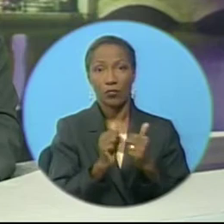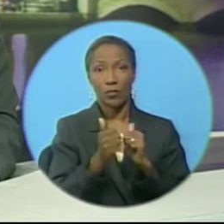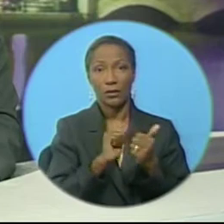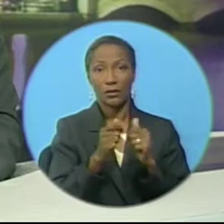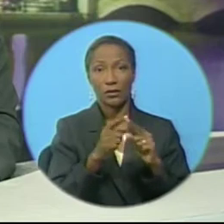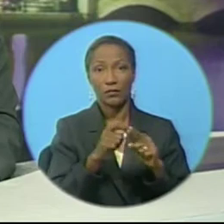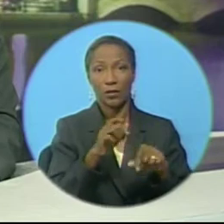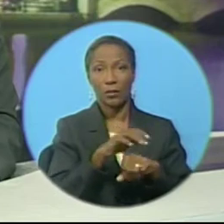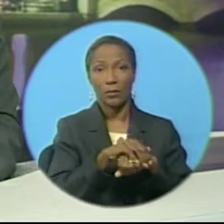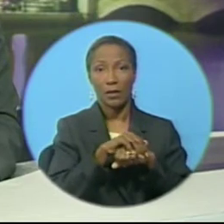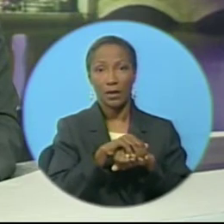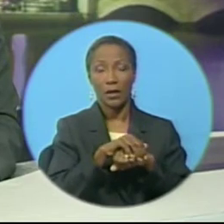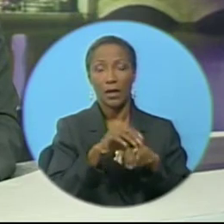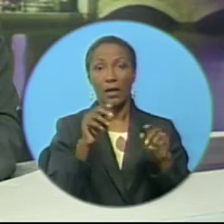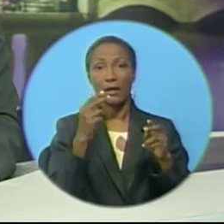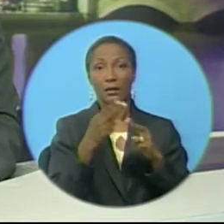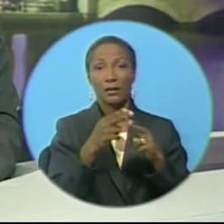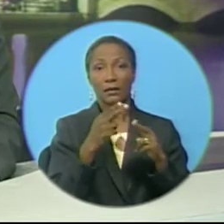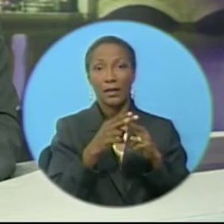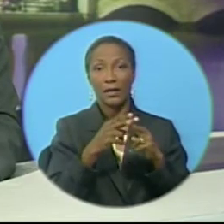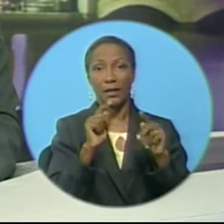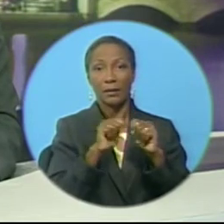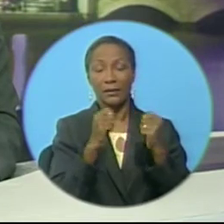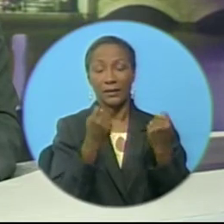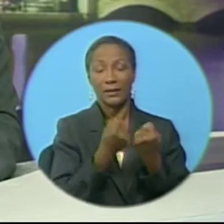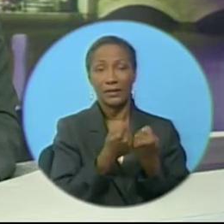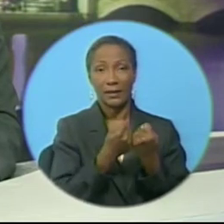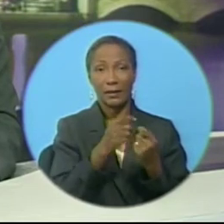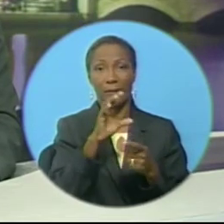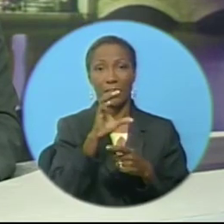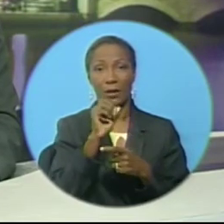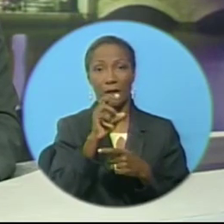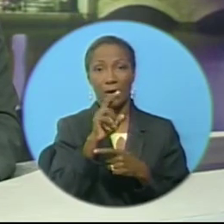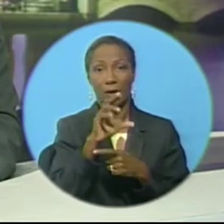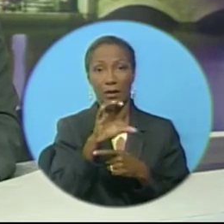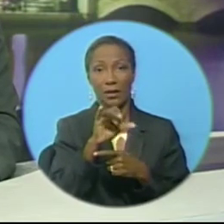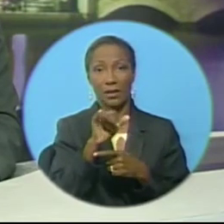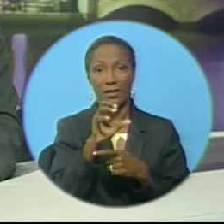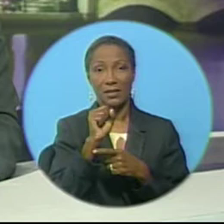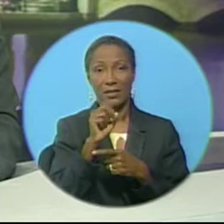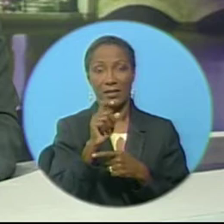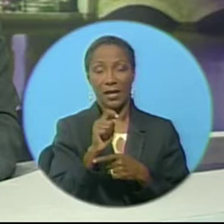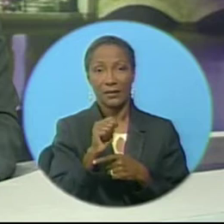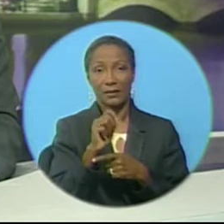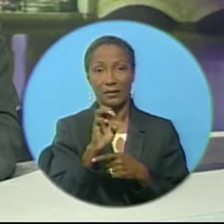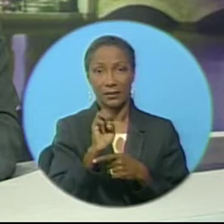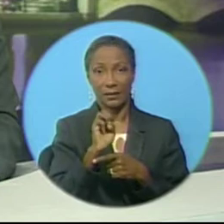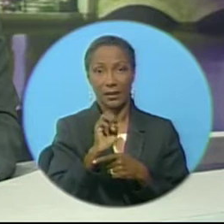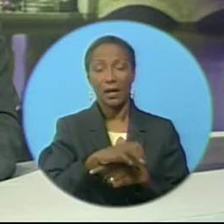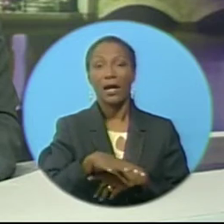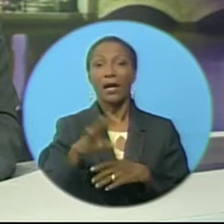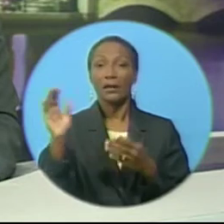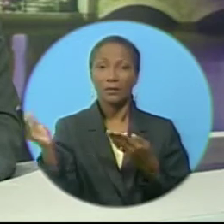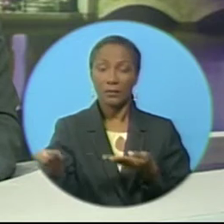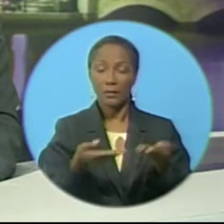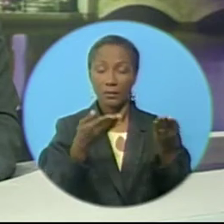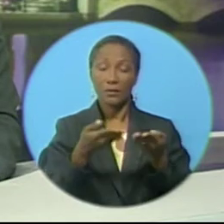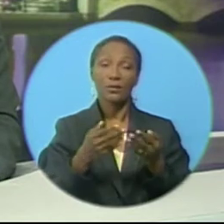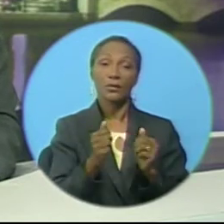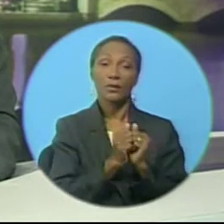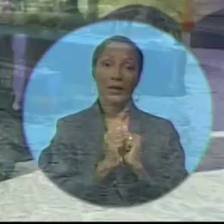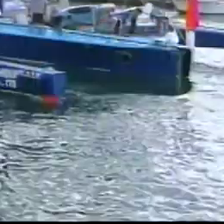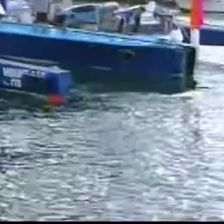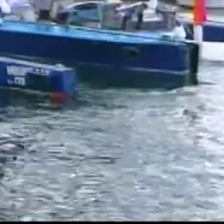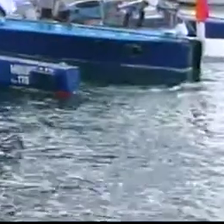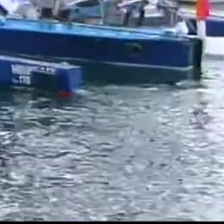Britain called Team Concise have come together in an effort to promote sailing in Barbados and bring more sailors to the island.